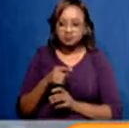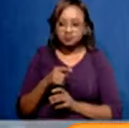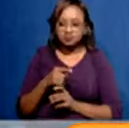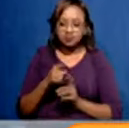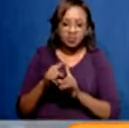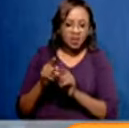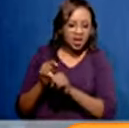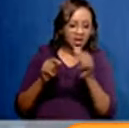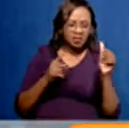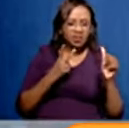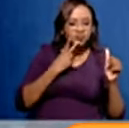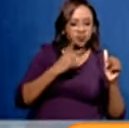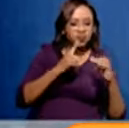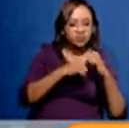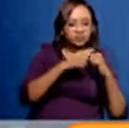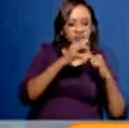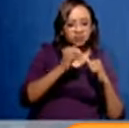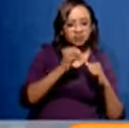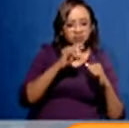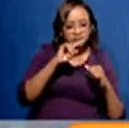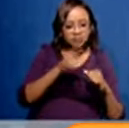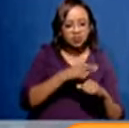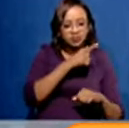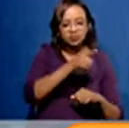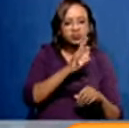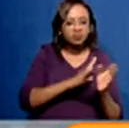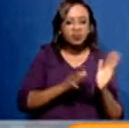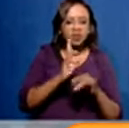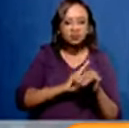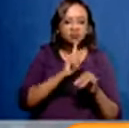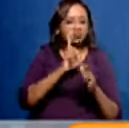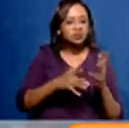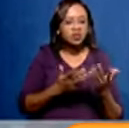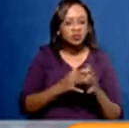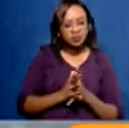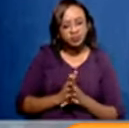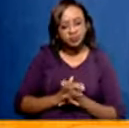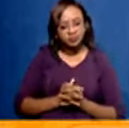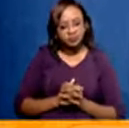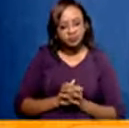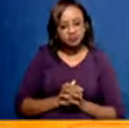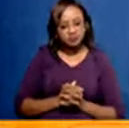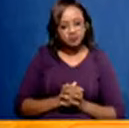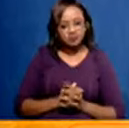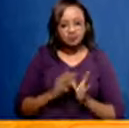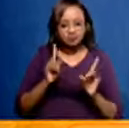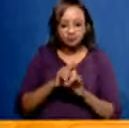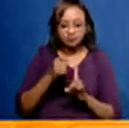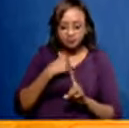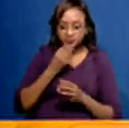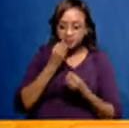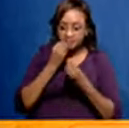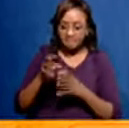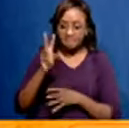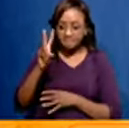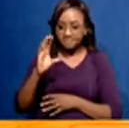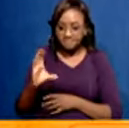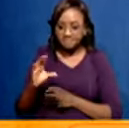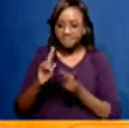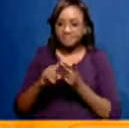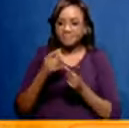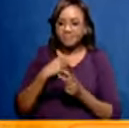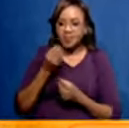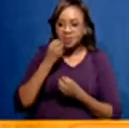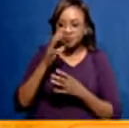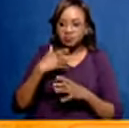alumni that you talk about? How are you going to tap into that? So what you need to, what we need to do, what I said to the Vice Chancellor, what I said to the Chair of